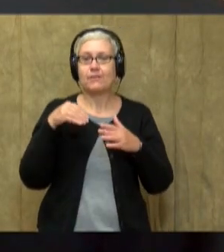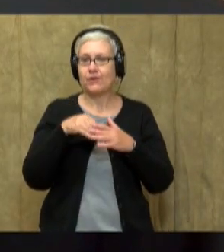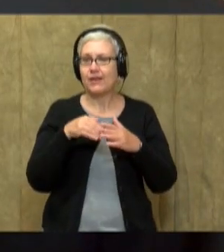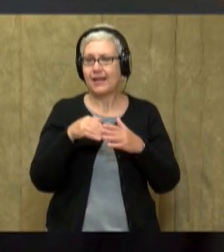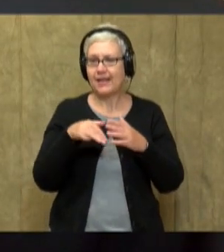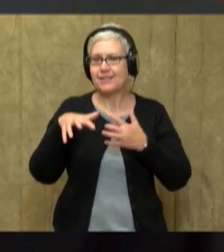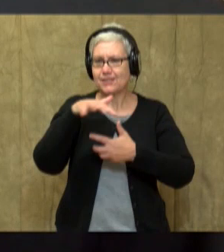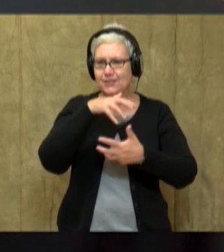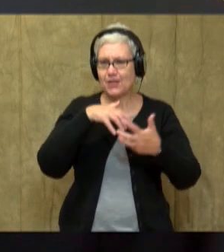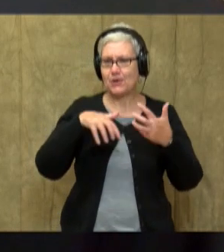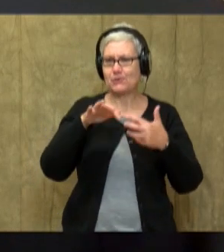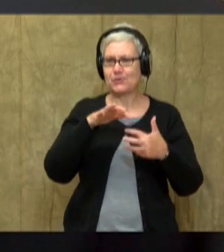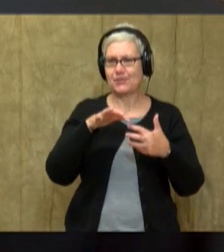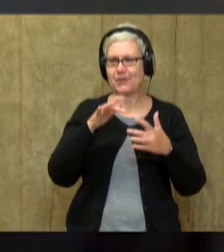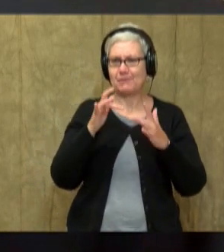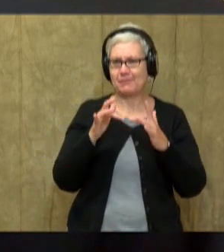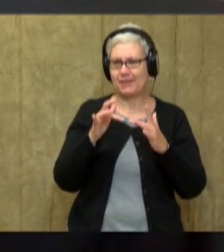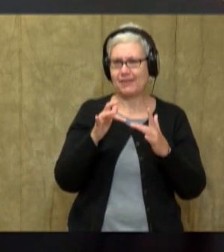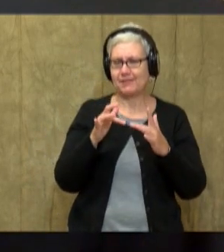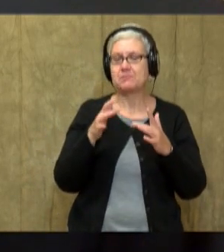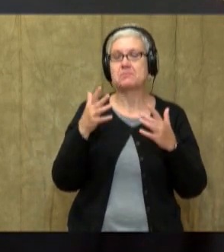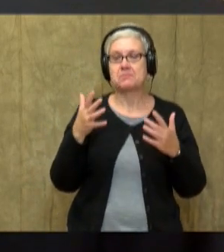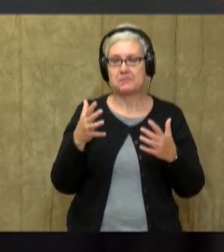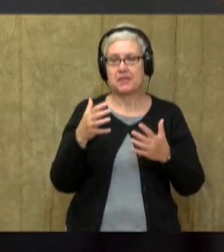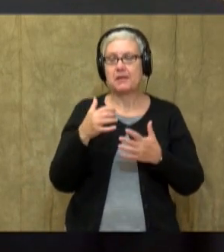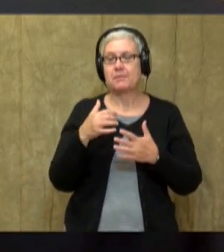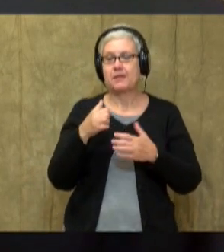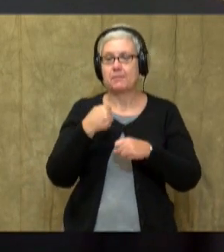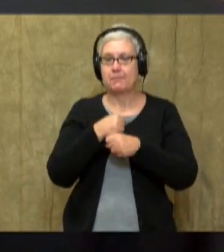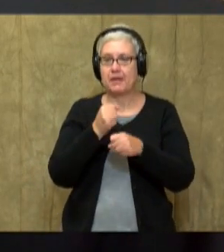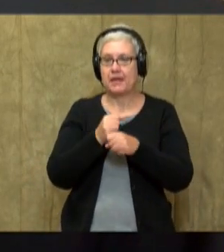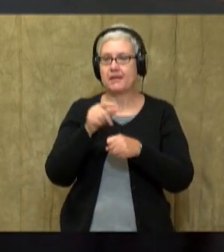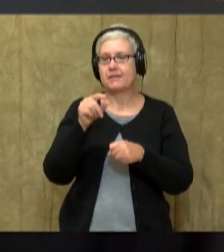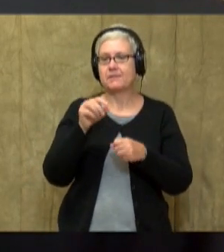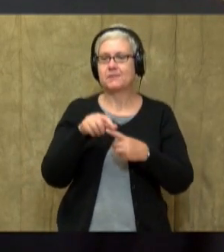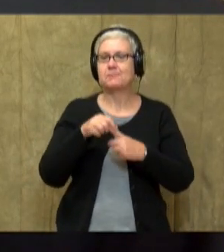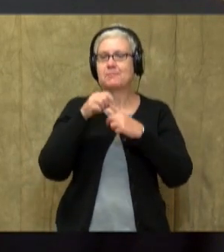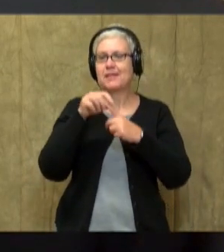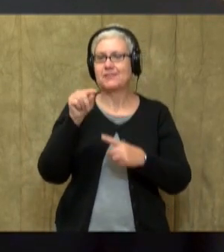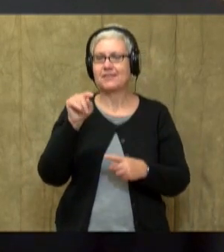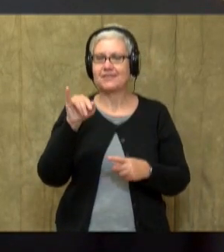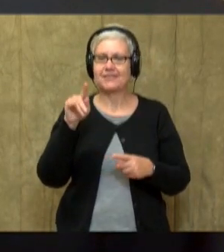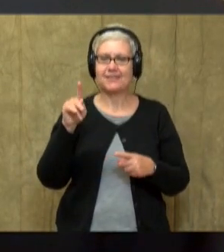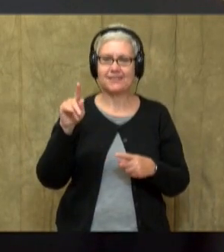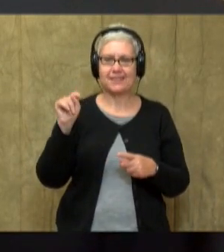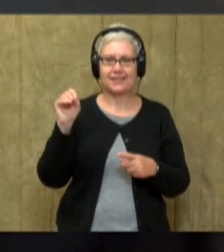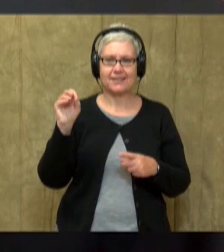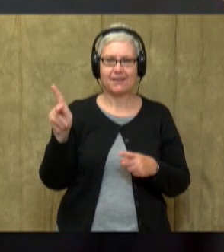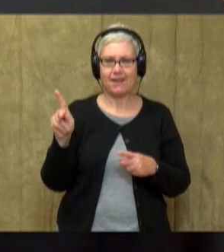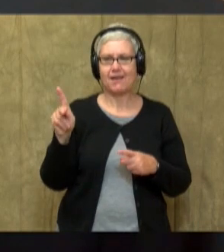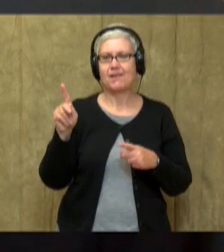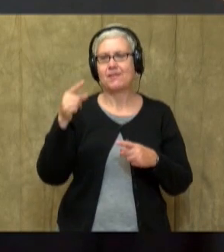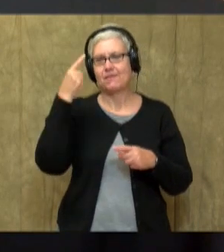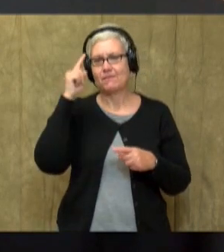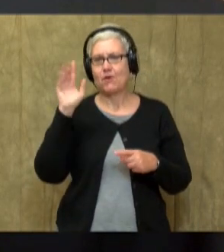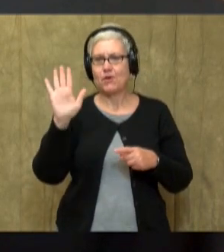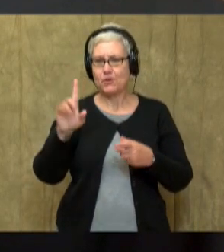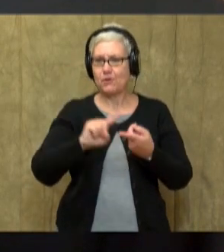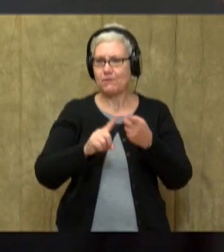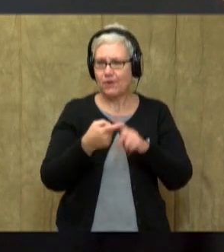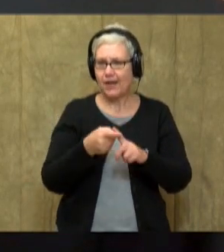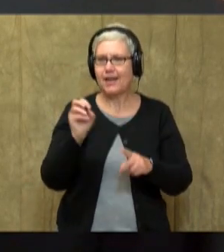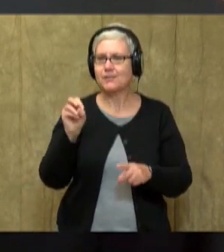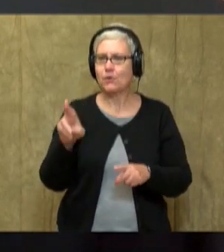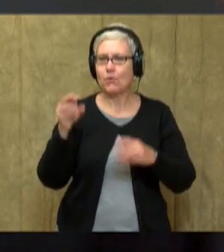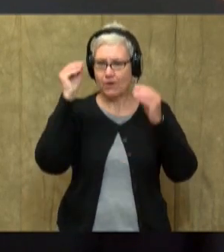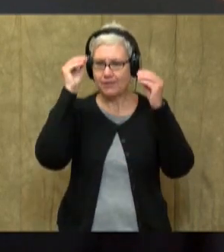into social media, perhaps make a special little TikTok for your friends, for your teachers, just to say, give them some well wishes for their next level